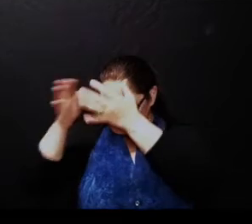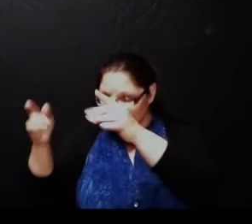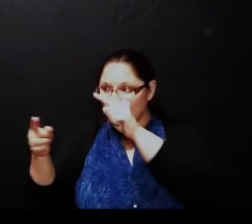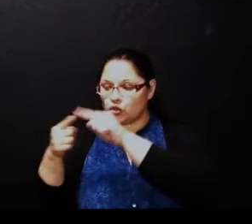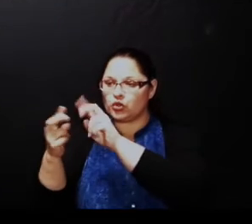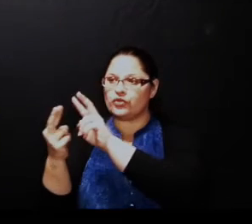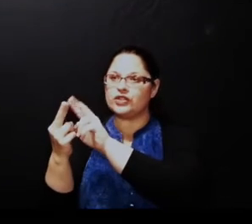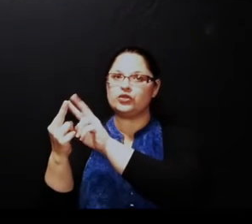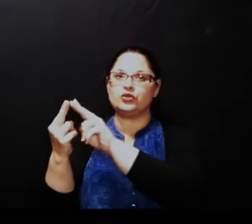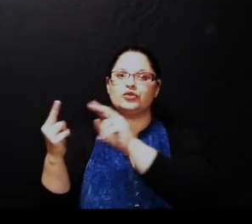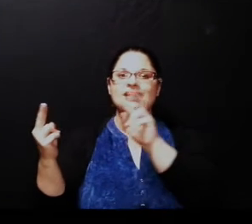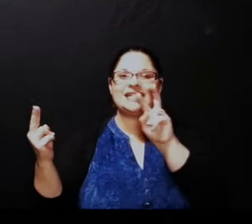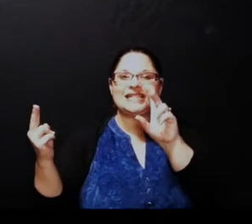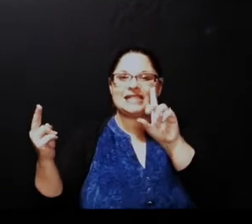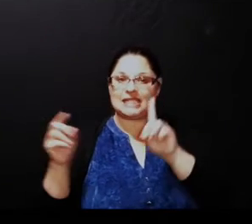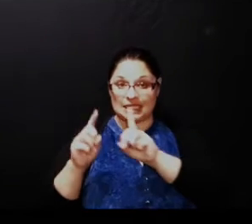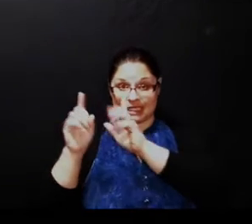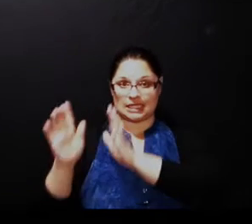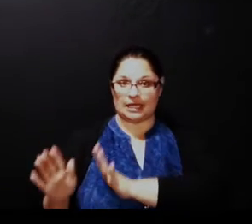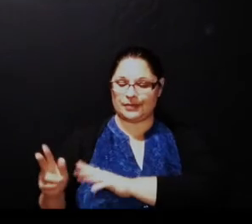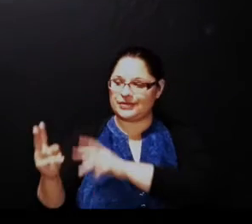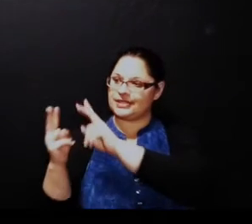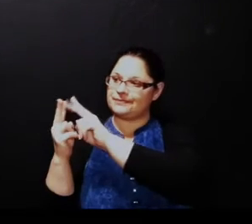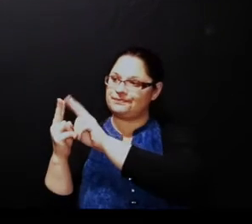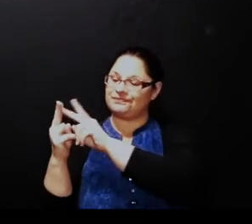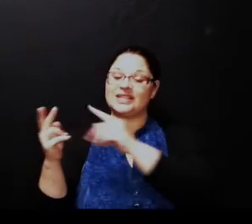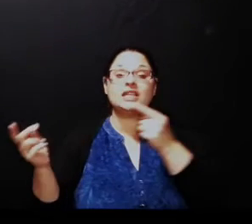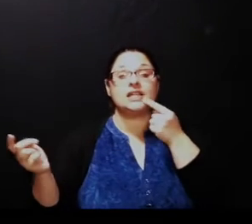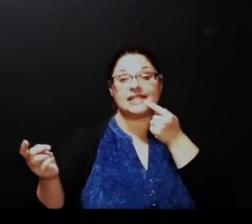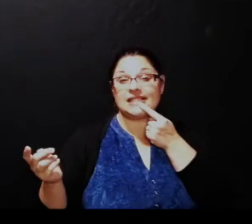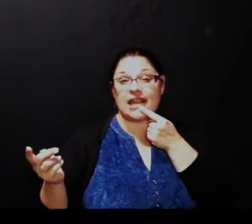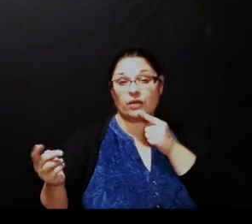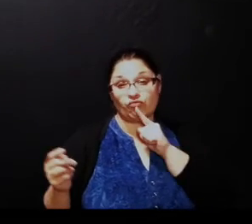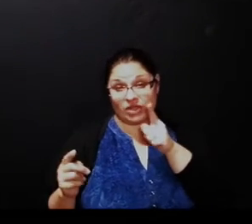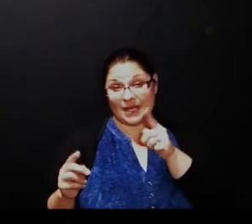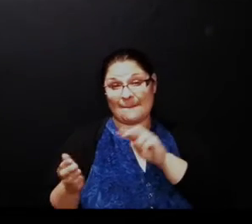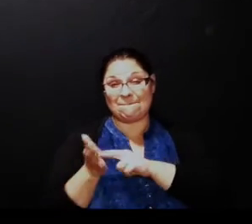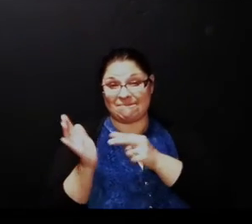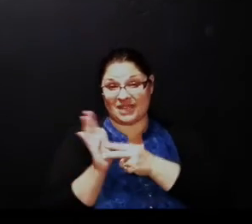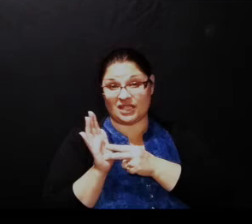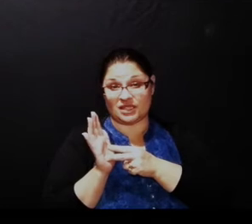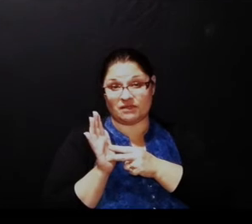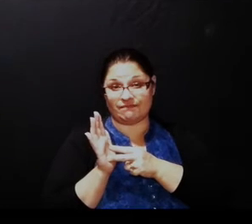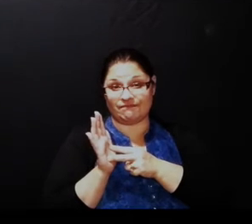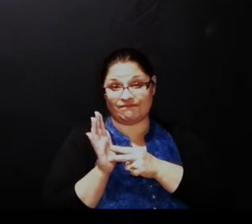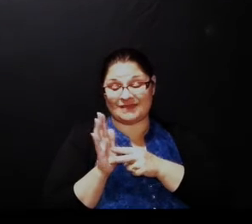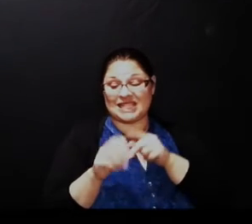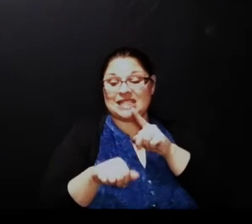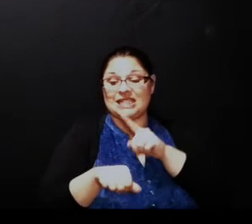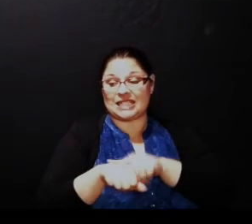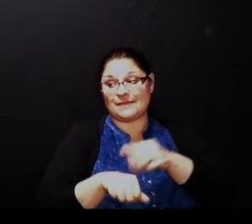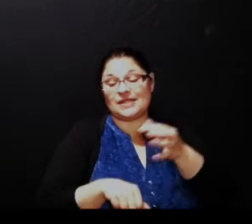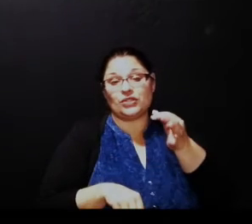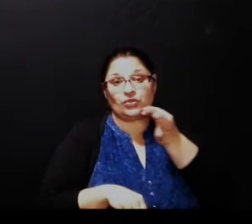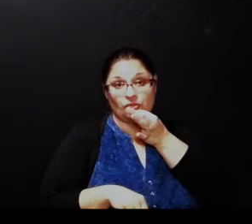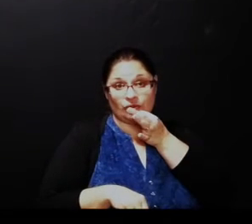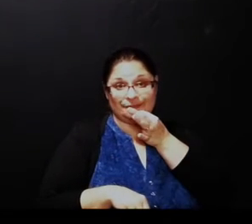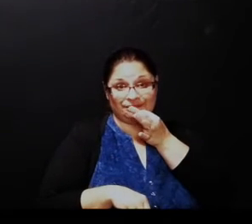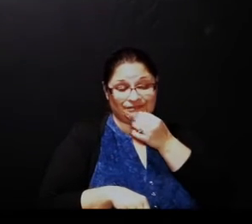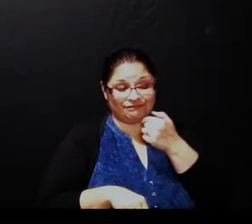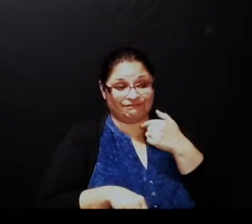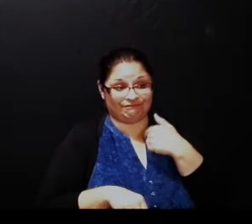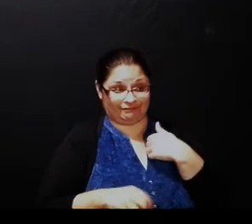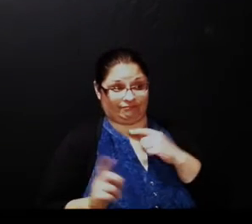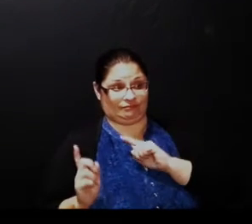cross is imminent. The hour is come. And he acknowledges them to them as